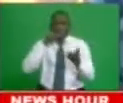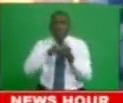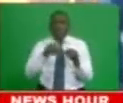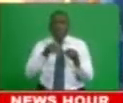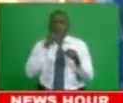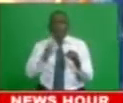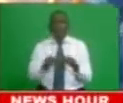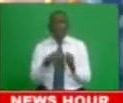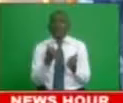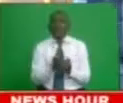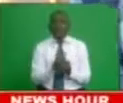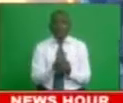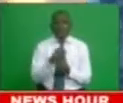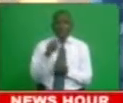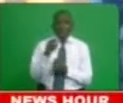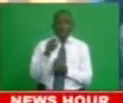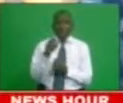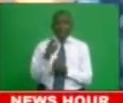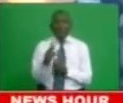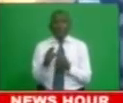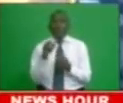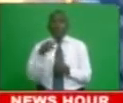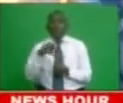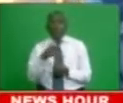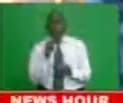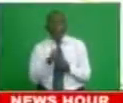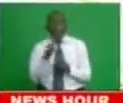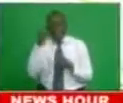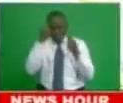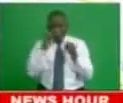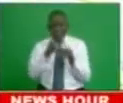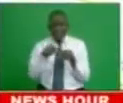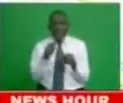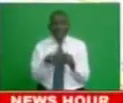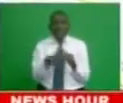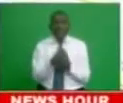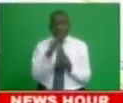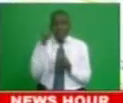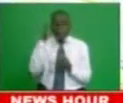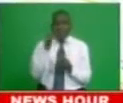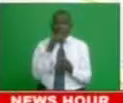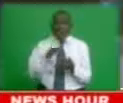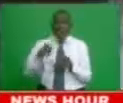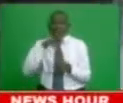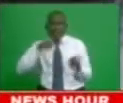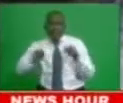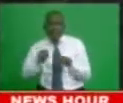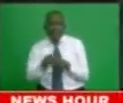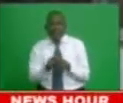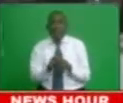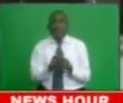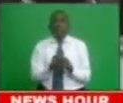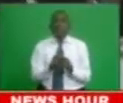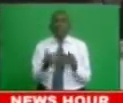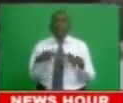Farmers Association, Mr. Victor Opoenji, was concerned about the inability of the Ministry of Food and Agriculture to